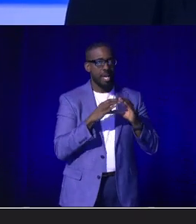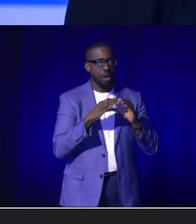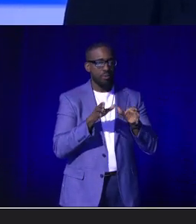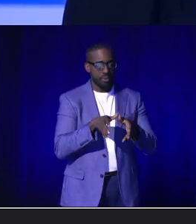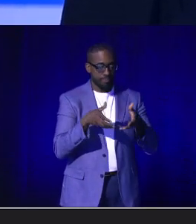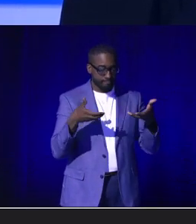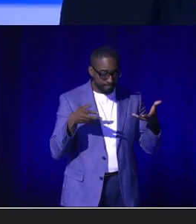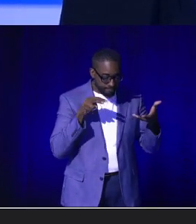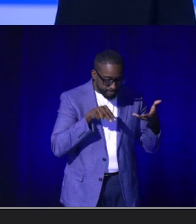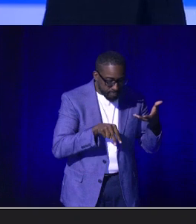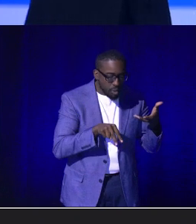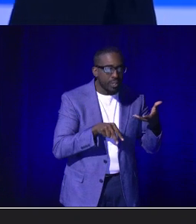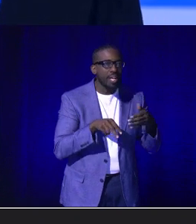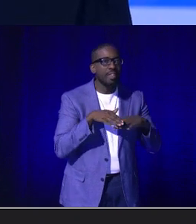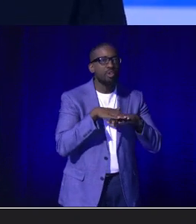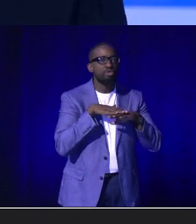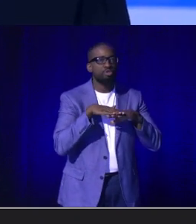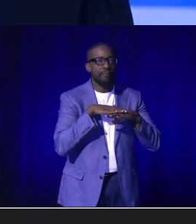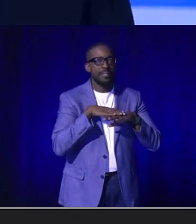surfaces.